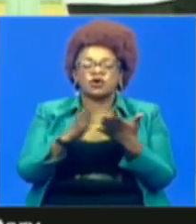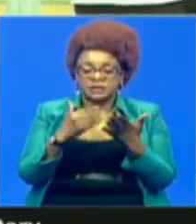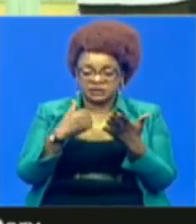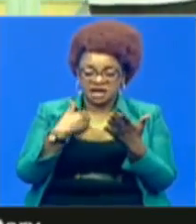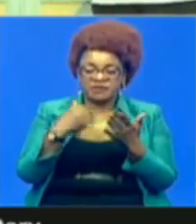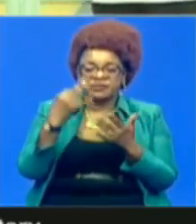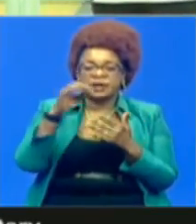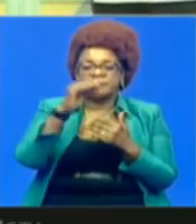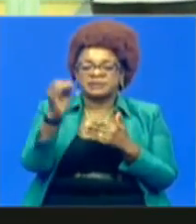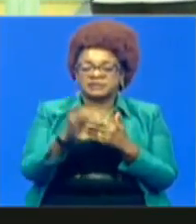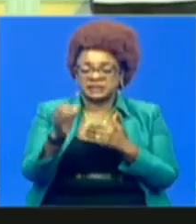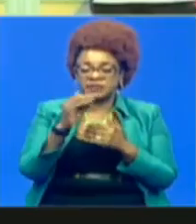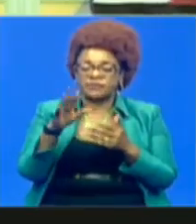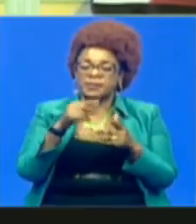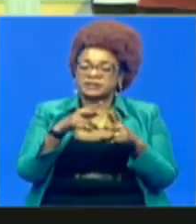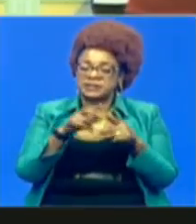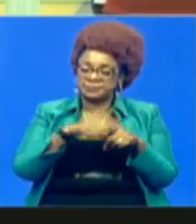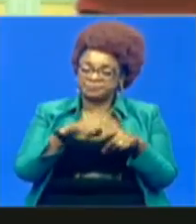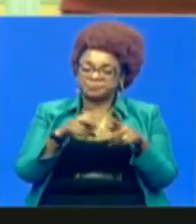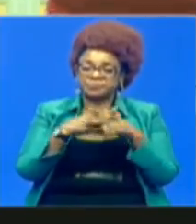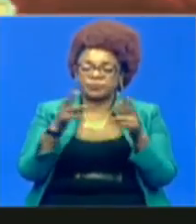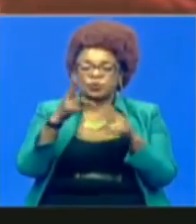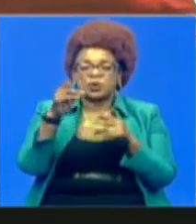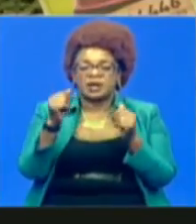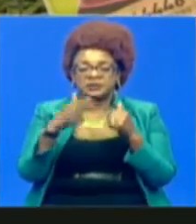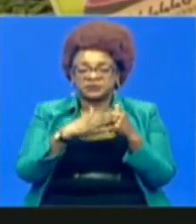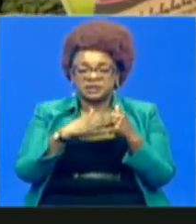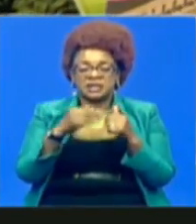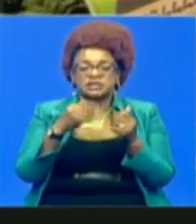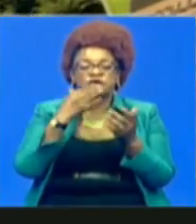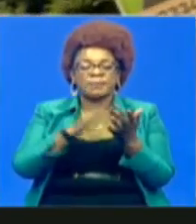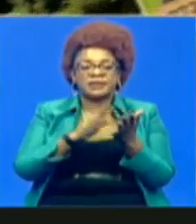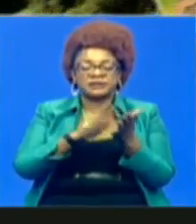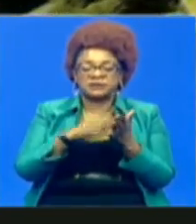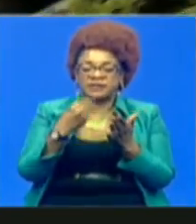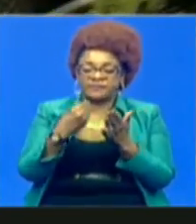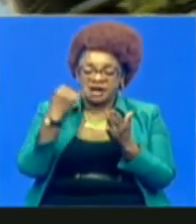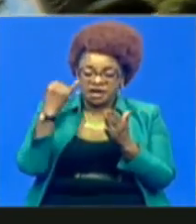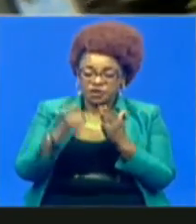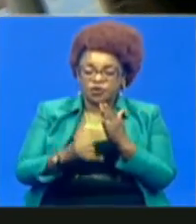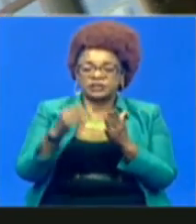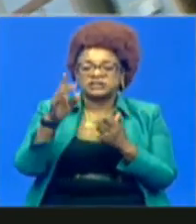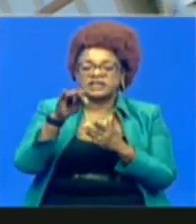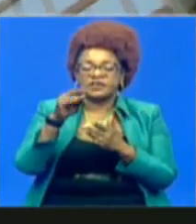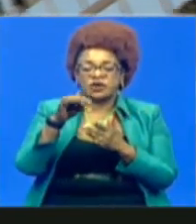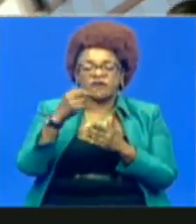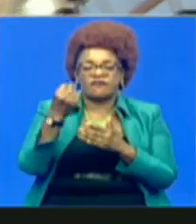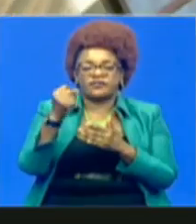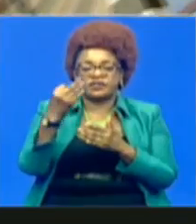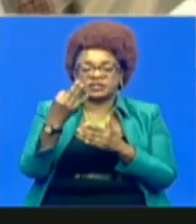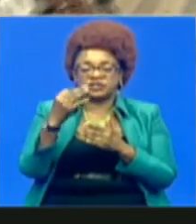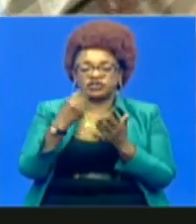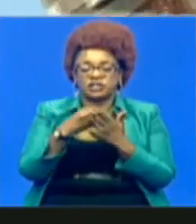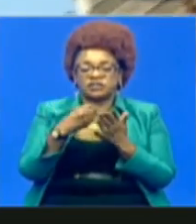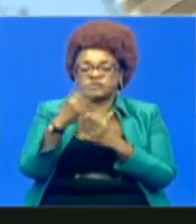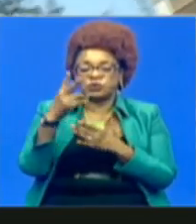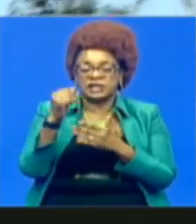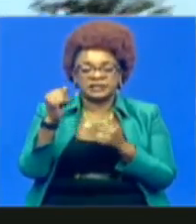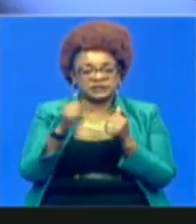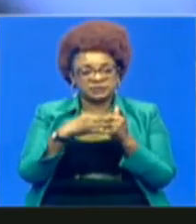in price since the start of 2019, has recommended a final dividend of 3 shillings and 55 cents for 2018. You